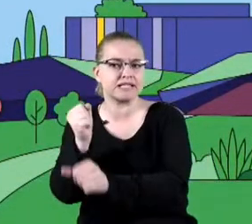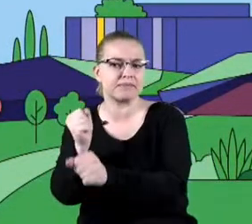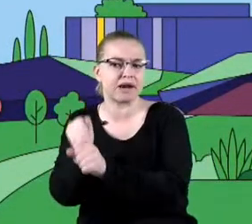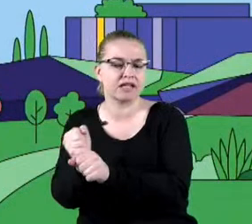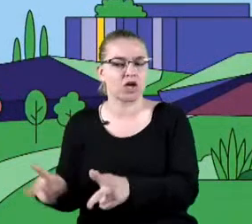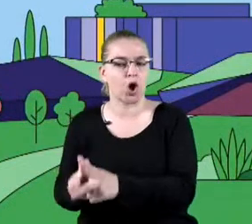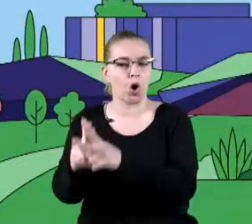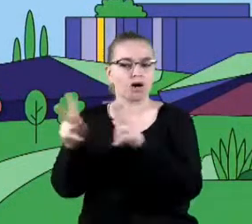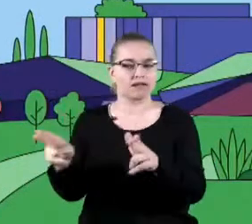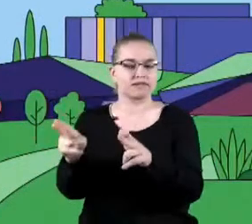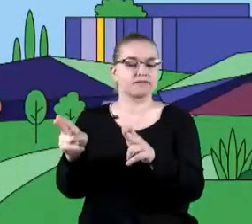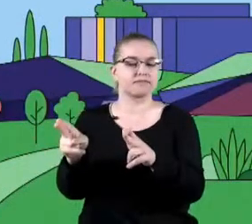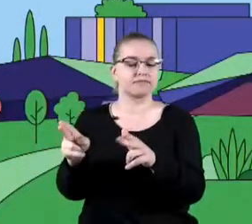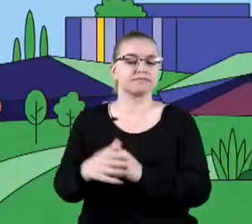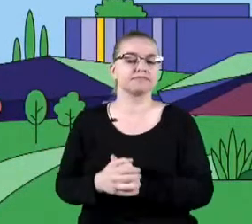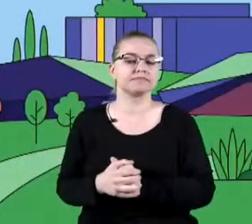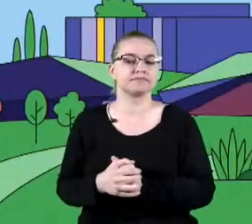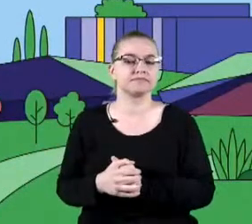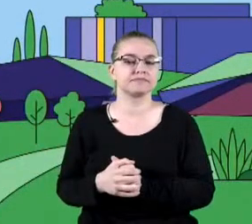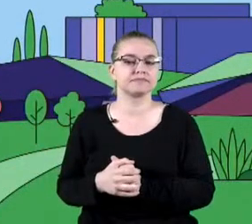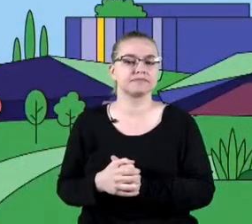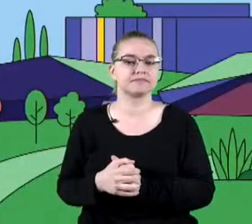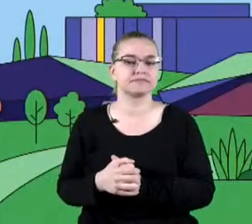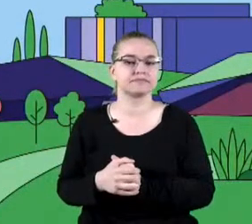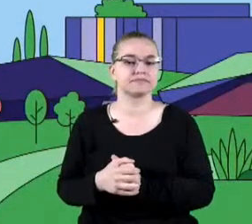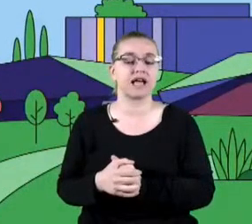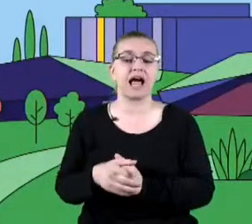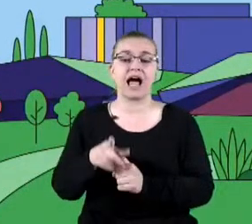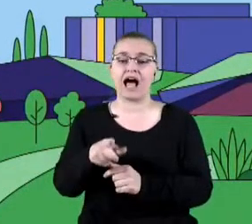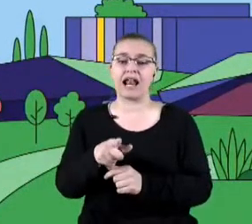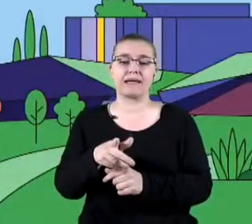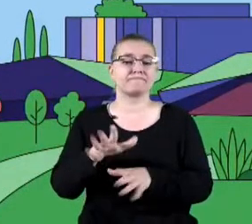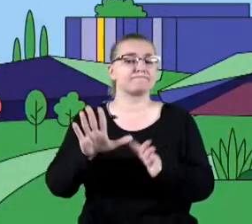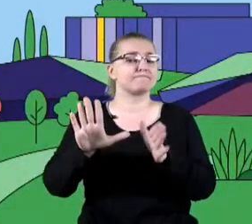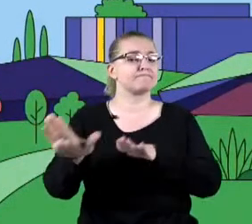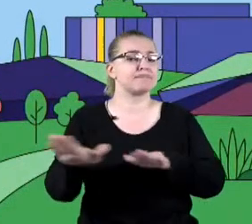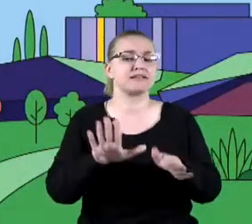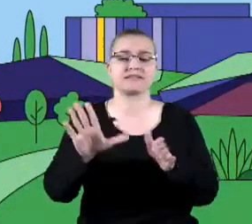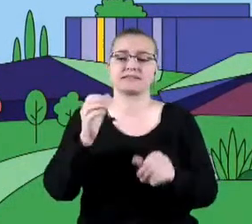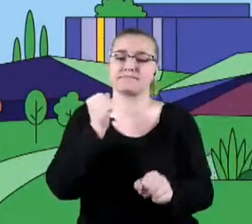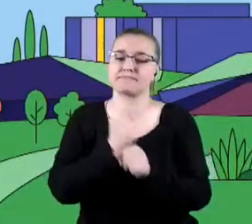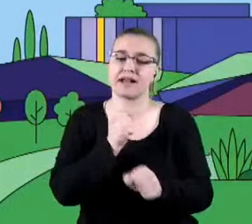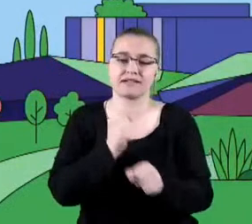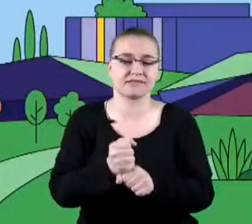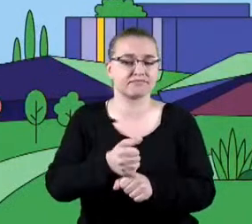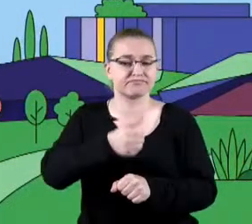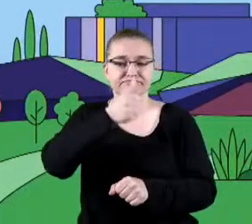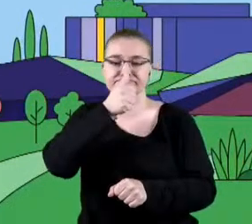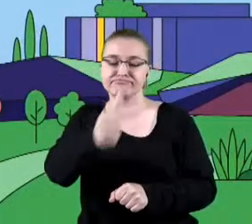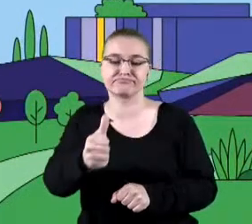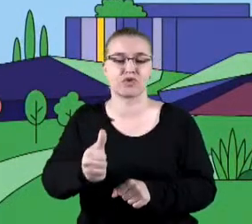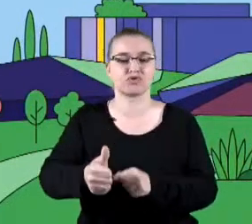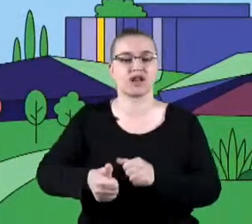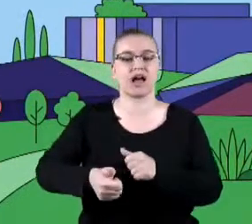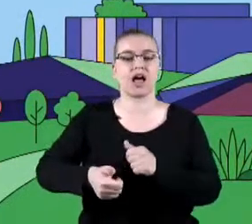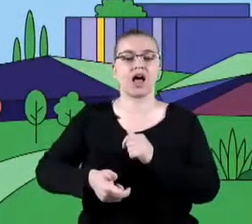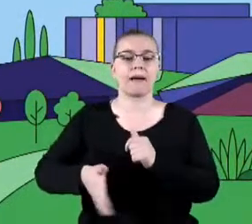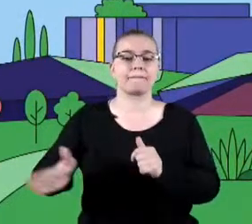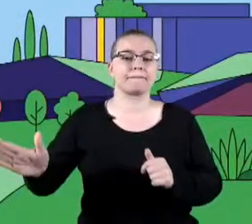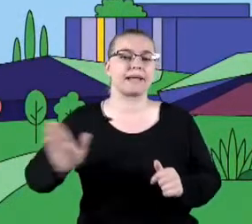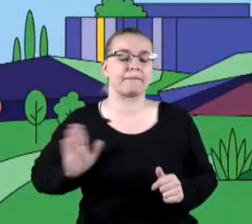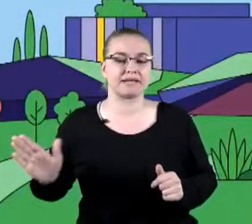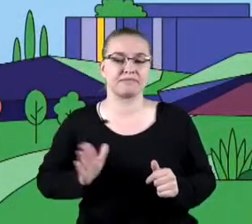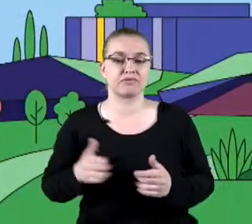employment cannot be secured, and small businesses started to bloom because of the unemployment, the